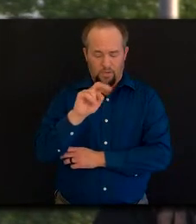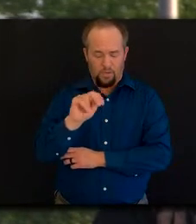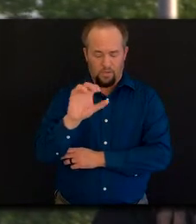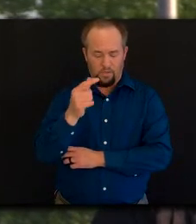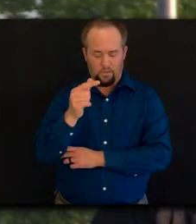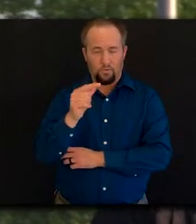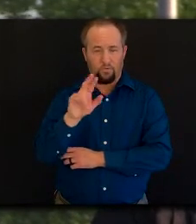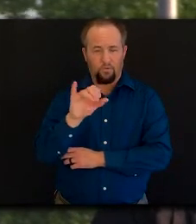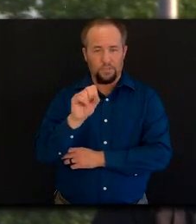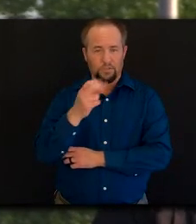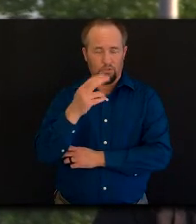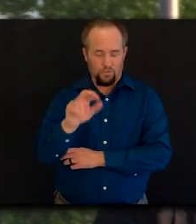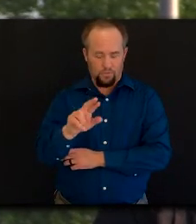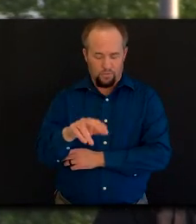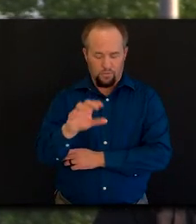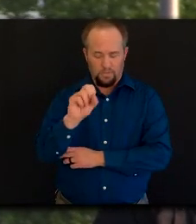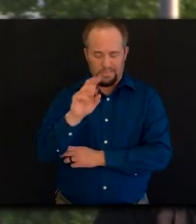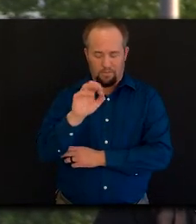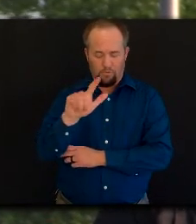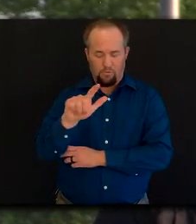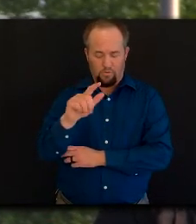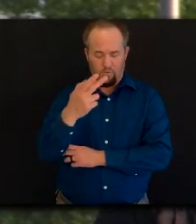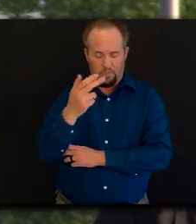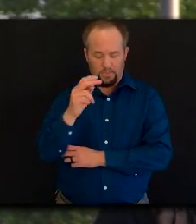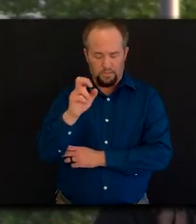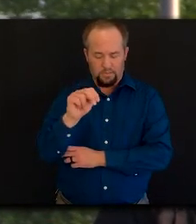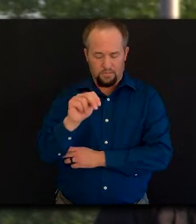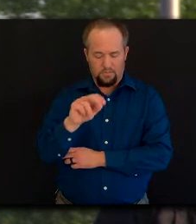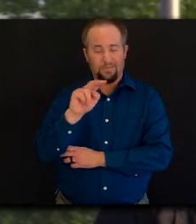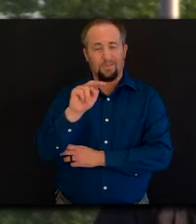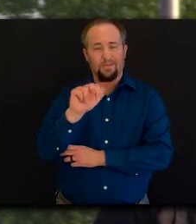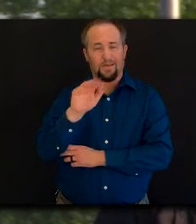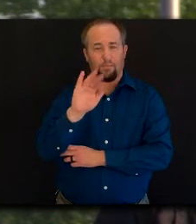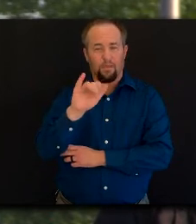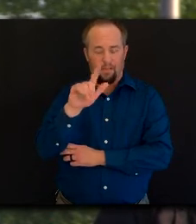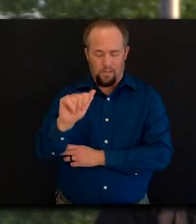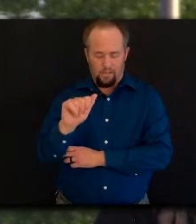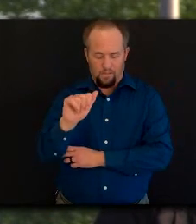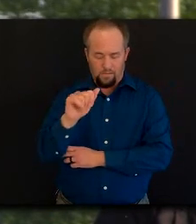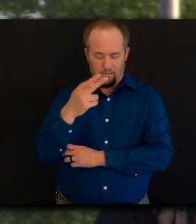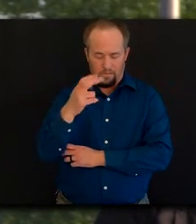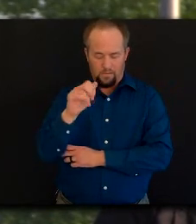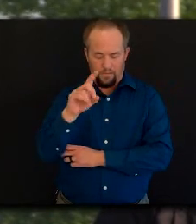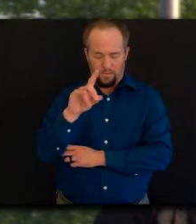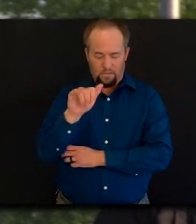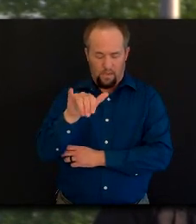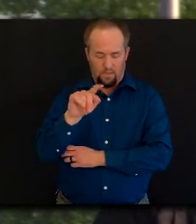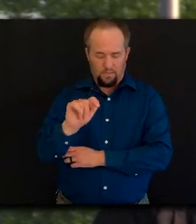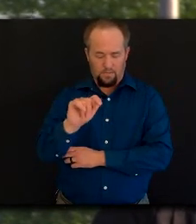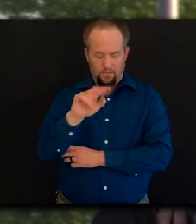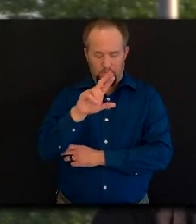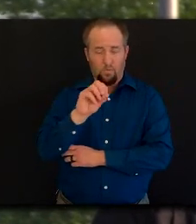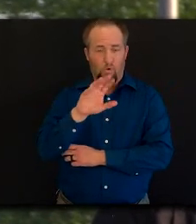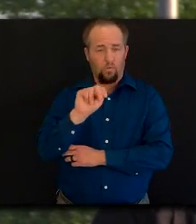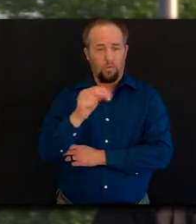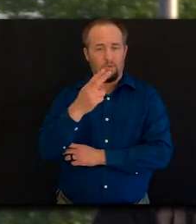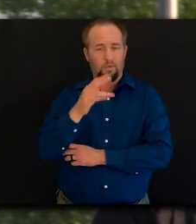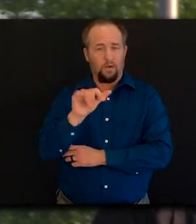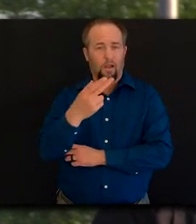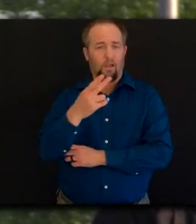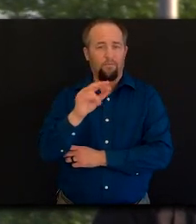Hansen, Samuel Hansen, Nabila Hirai, Rowan Heifel, Abby Heinrichs, Simone